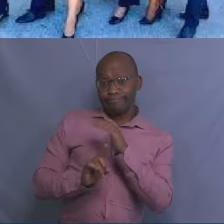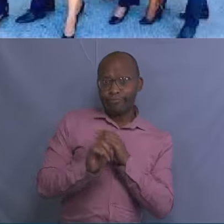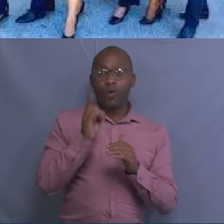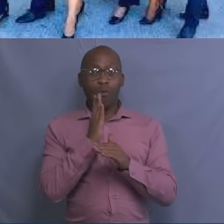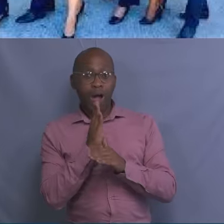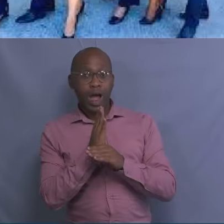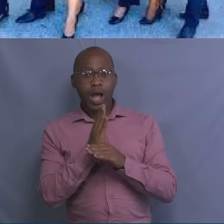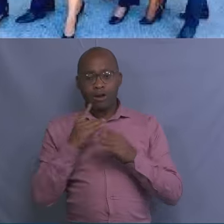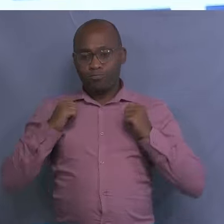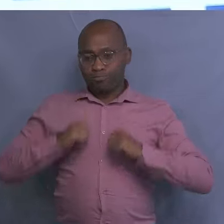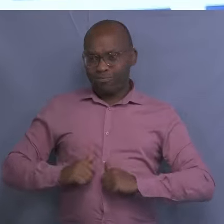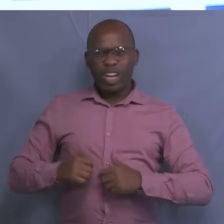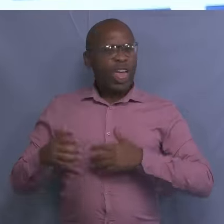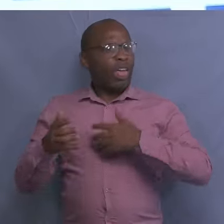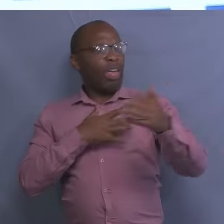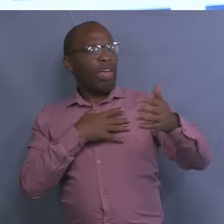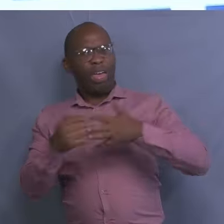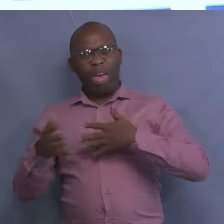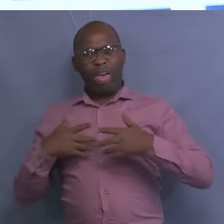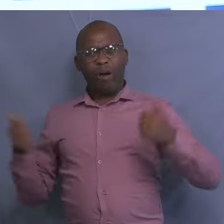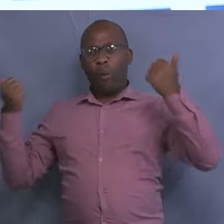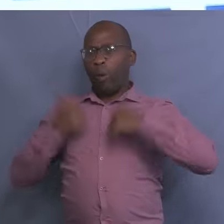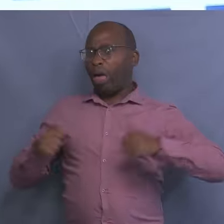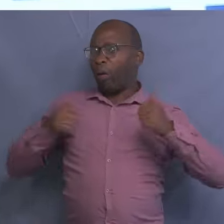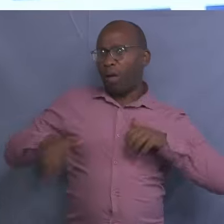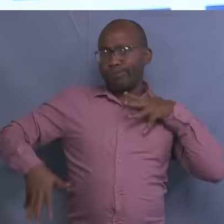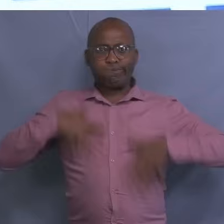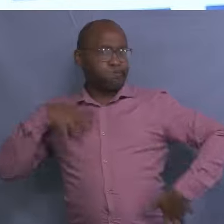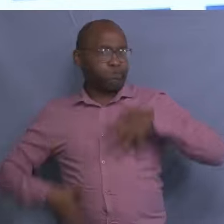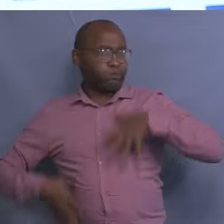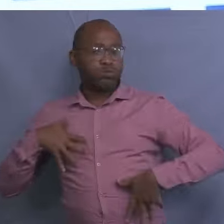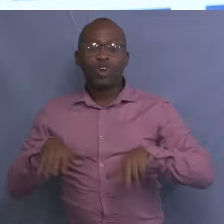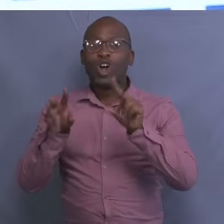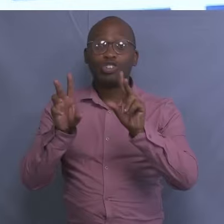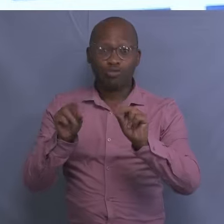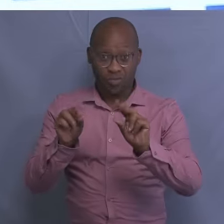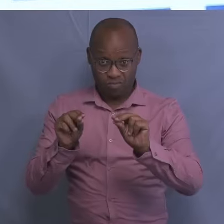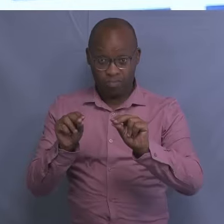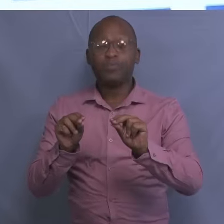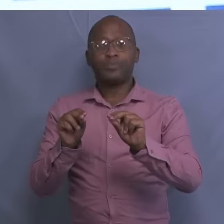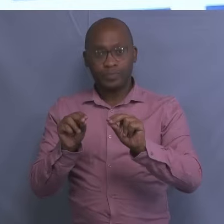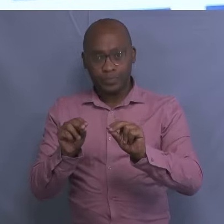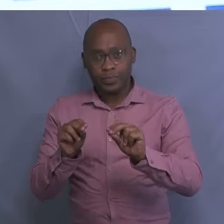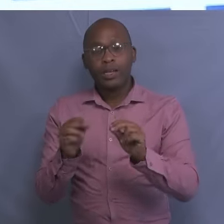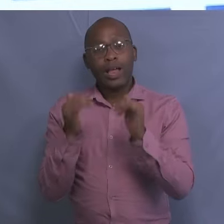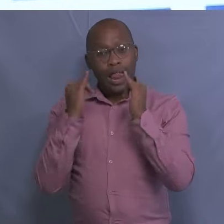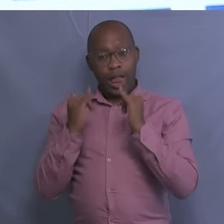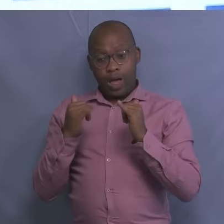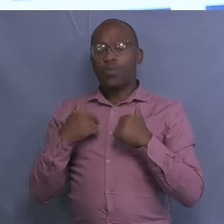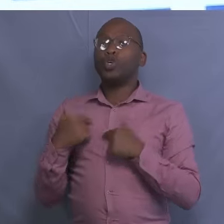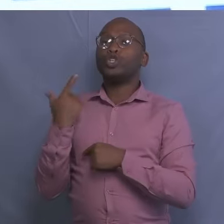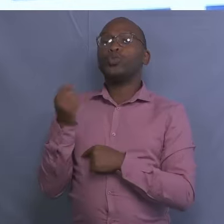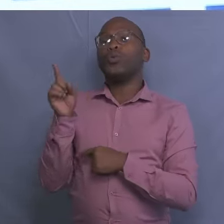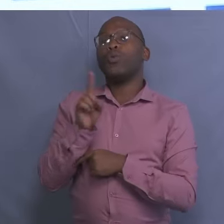business. If you still remember at the beginning of our session, I spoke about a code of conduct, and we are going to be,